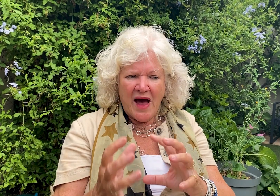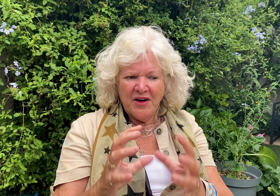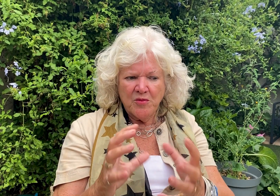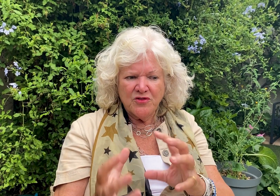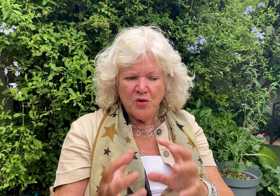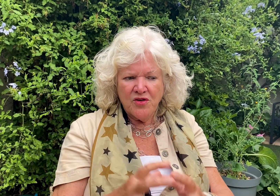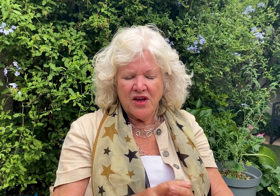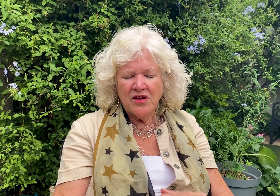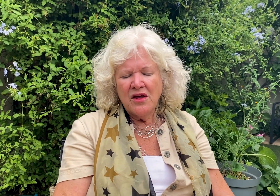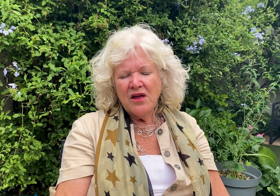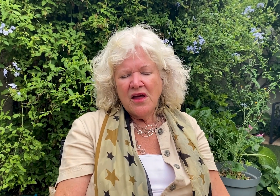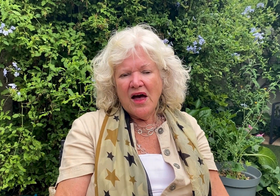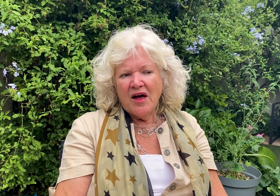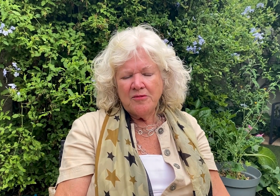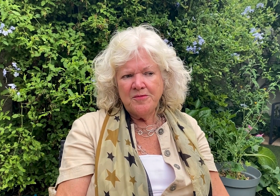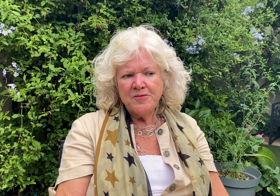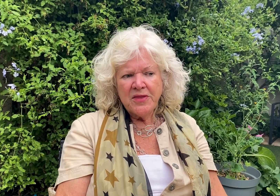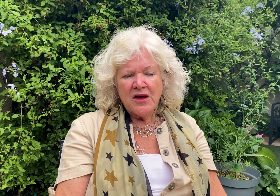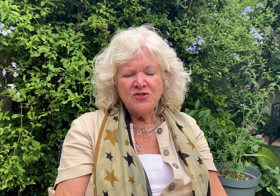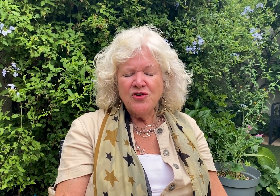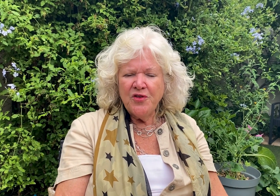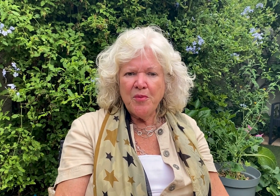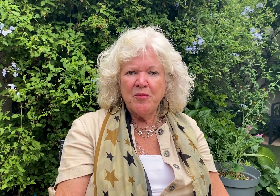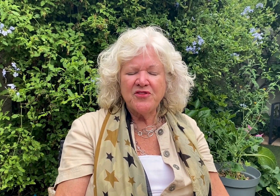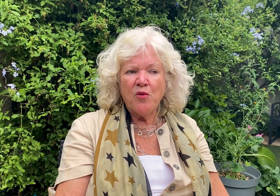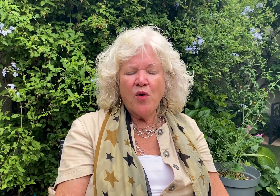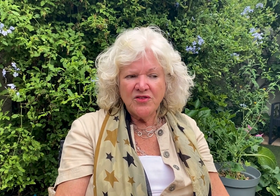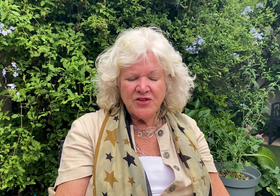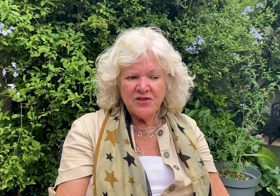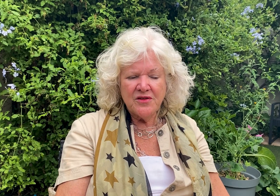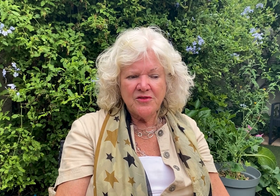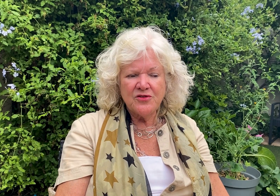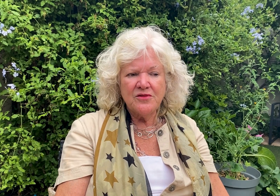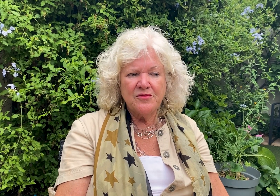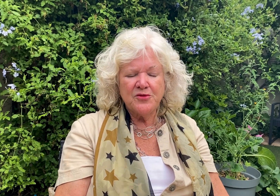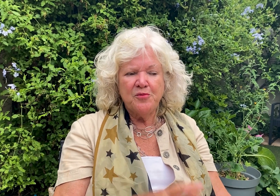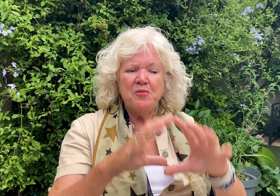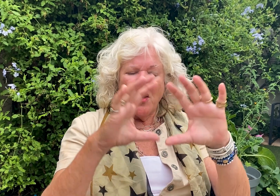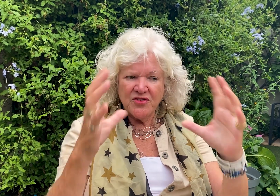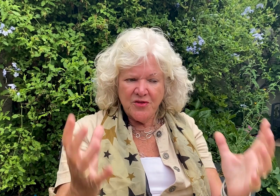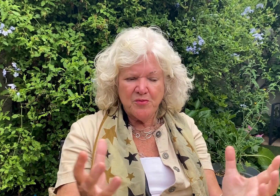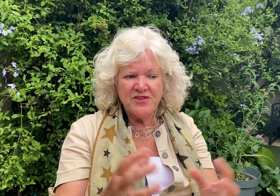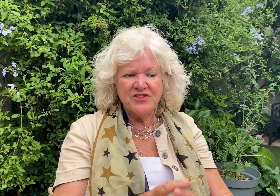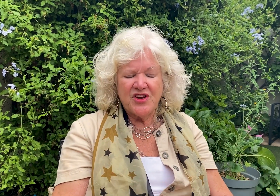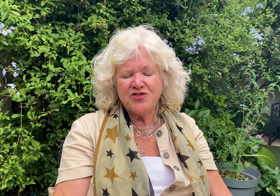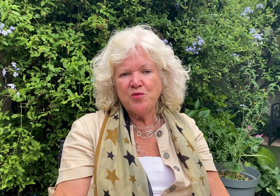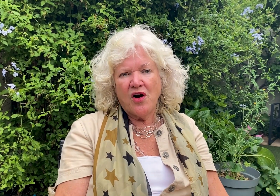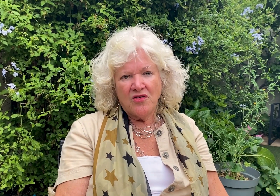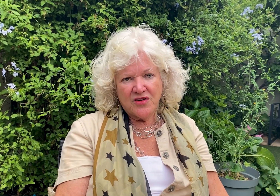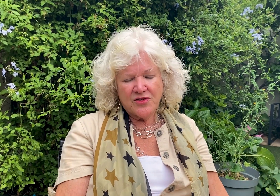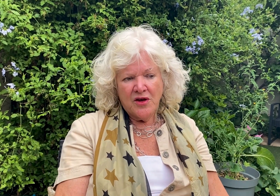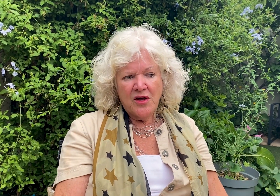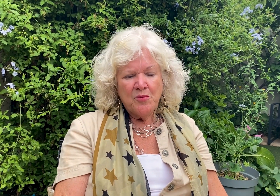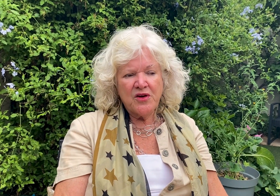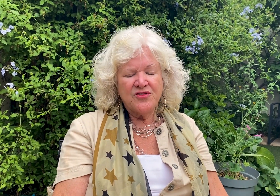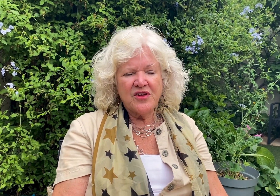real animals working. 2 of the puppets I wanted to be part of the presentation were